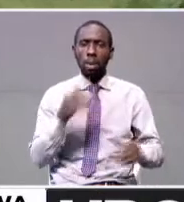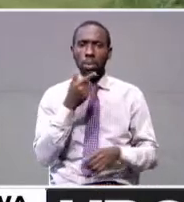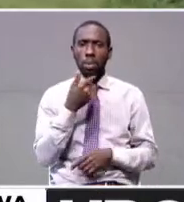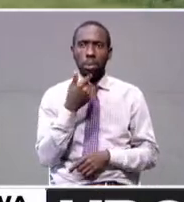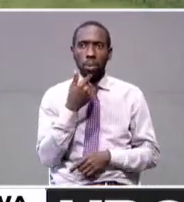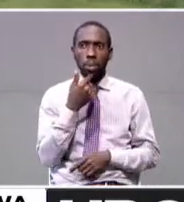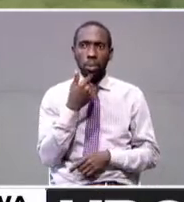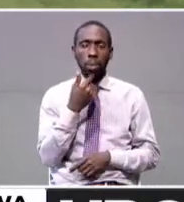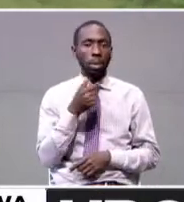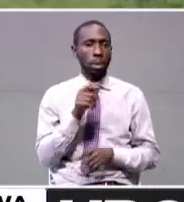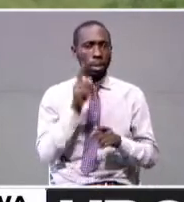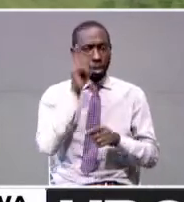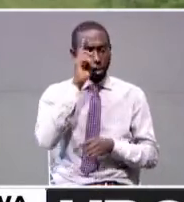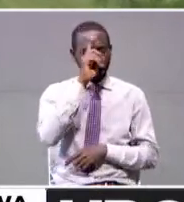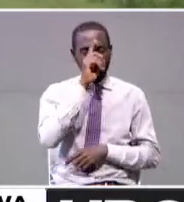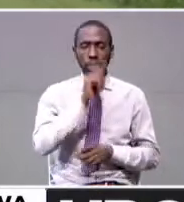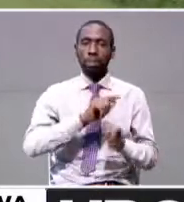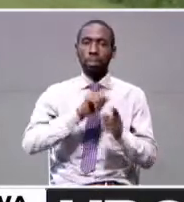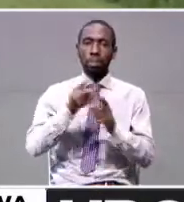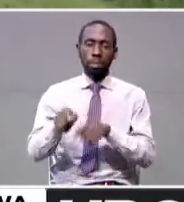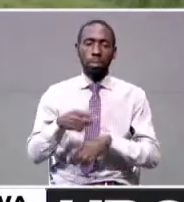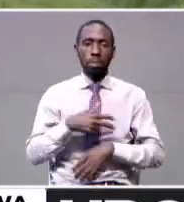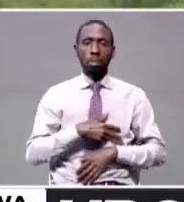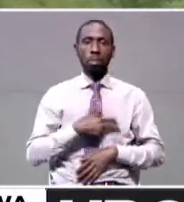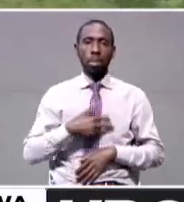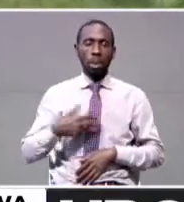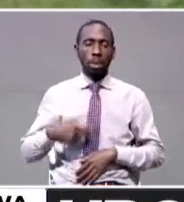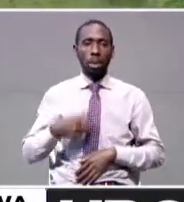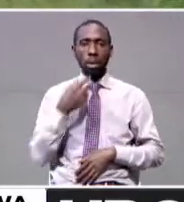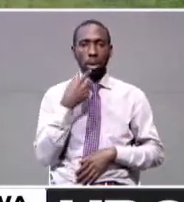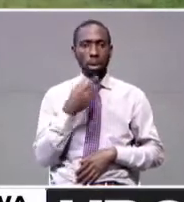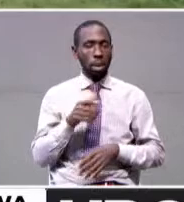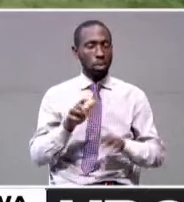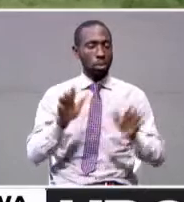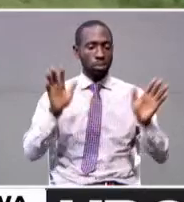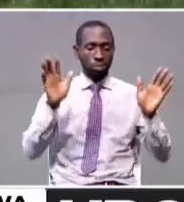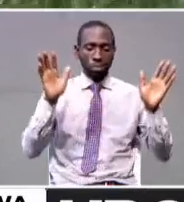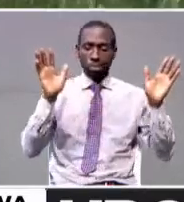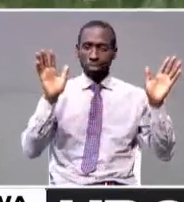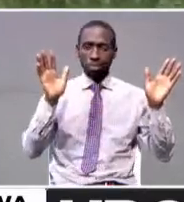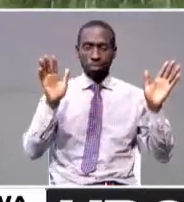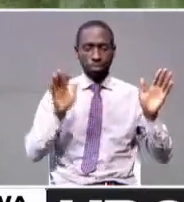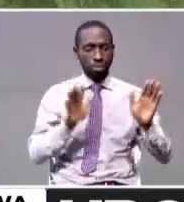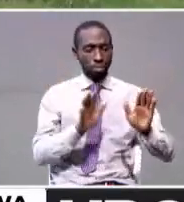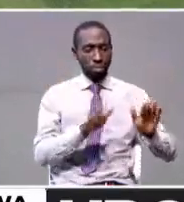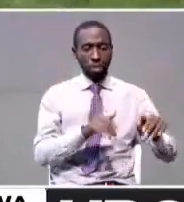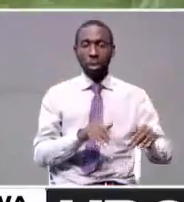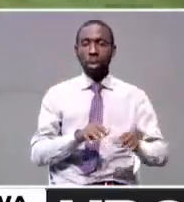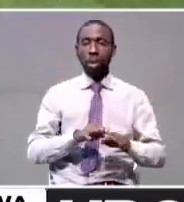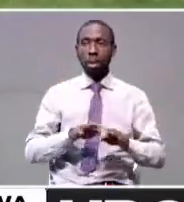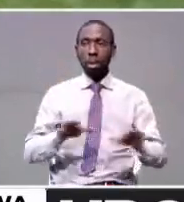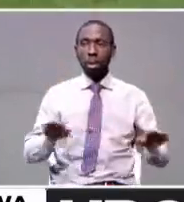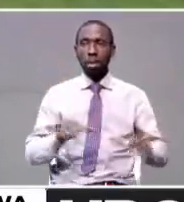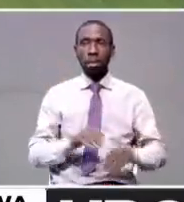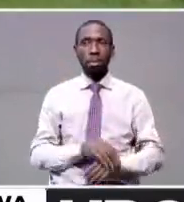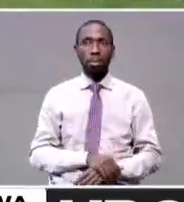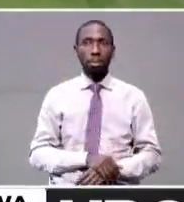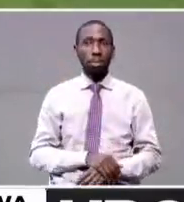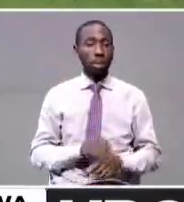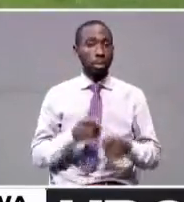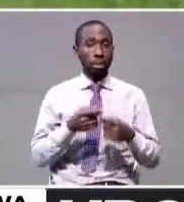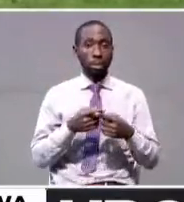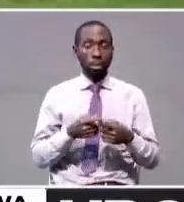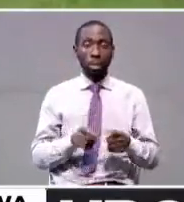yeesitula bukolokolo n'asinkana abakulu e Mengo n'ategeeza nga bw'avudde ku ttaka lino oluvannyuma lw'okukitegeera nti lya Kabaka. Wabula